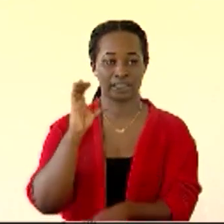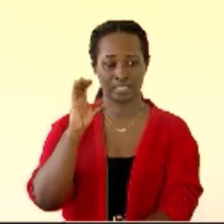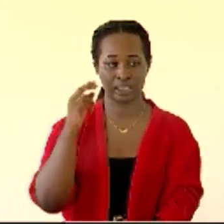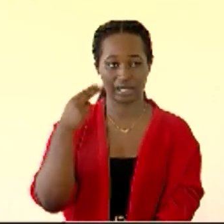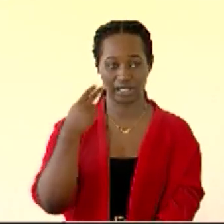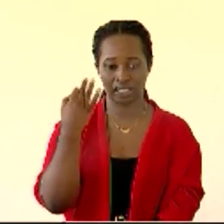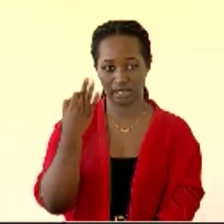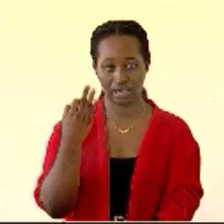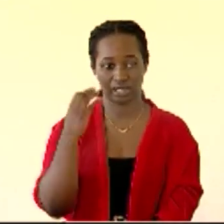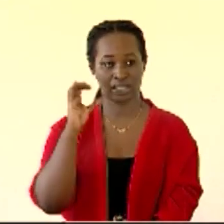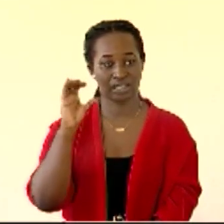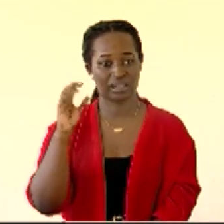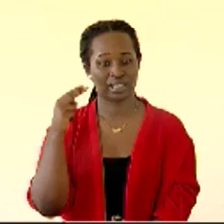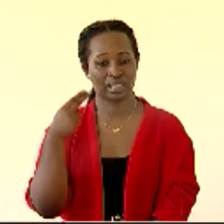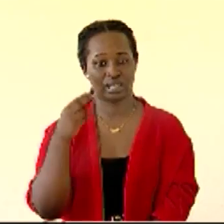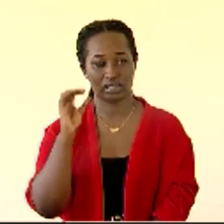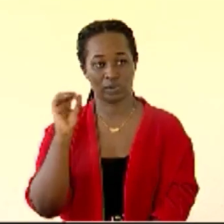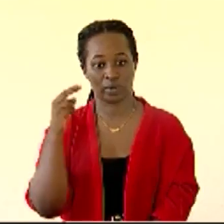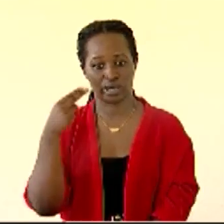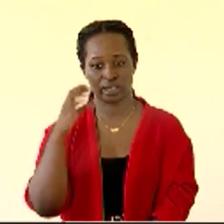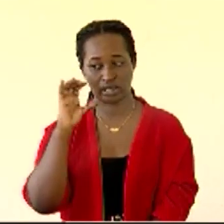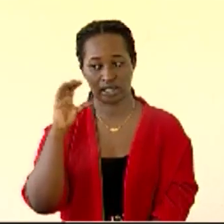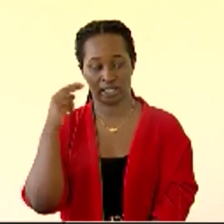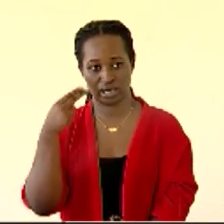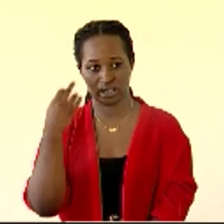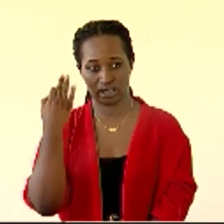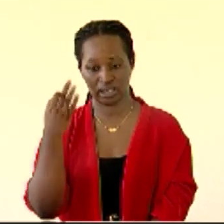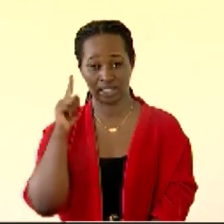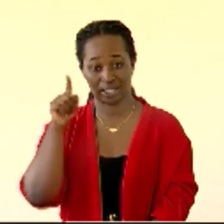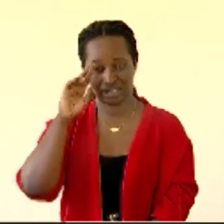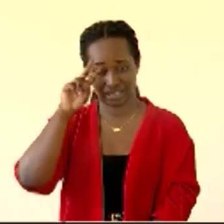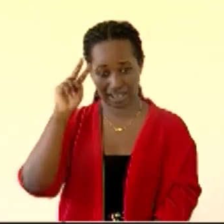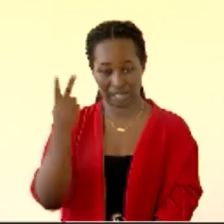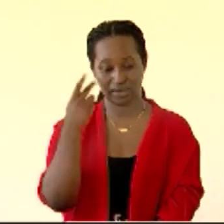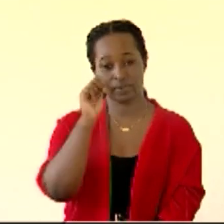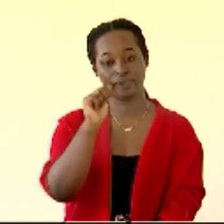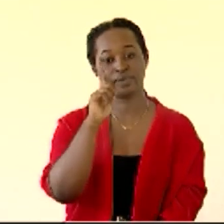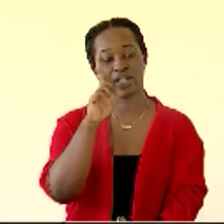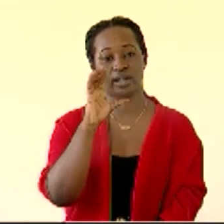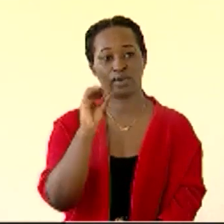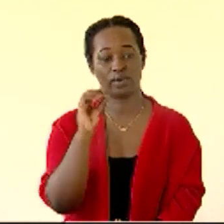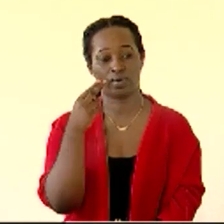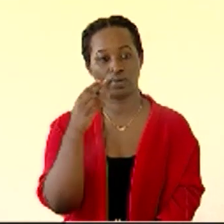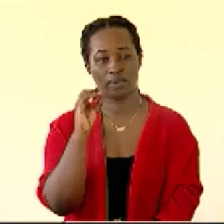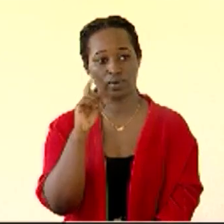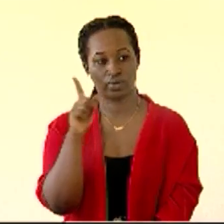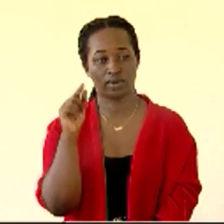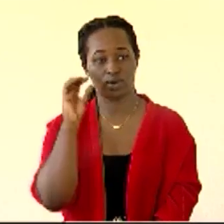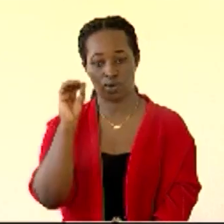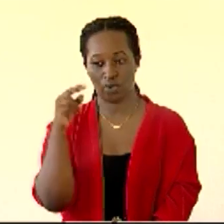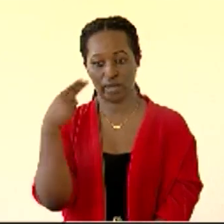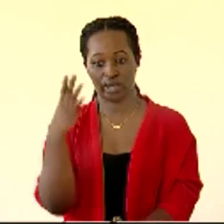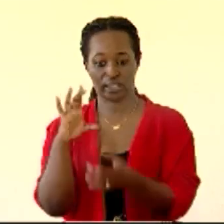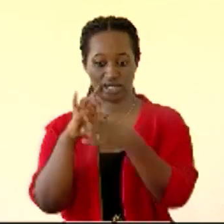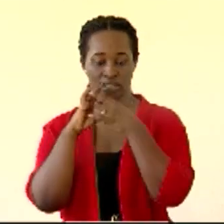CH3, this is a secondary alcohol. This one, because the OH is attached to the carbon containing